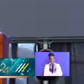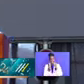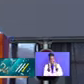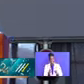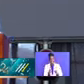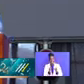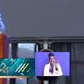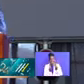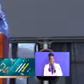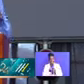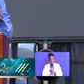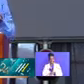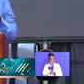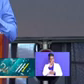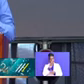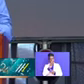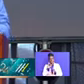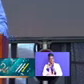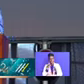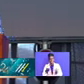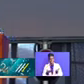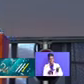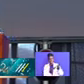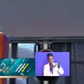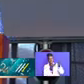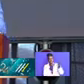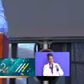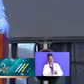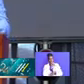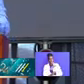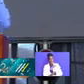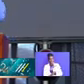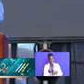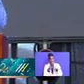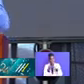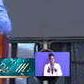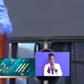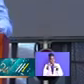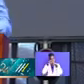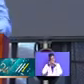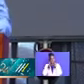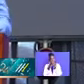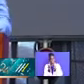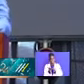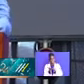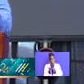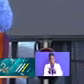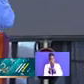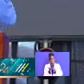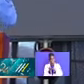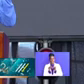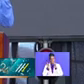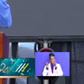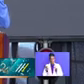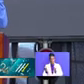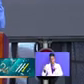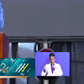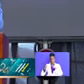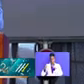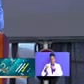Jesus is our sacrificial lamb then it means that in Jesus the New